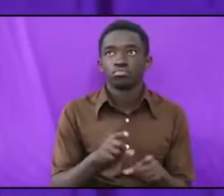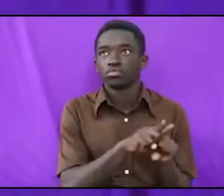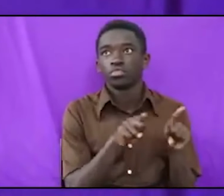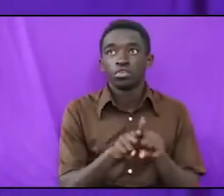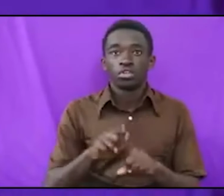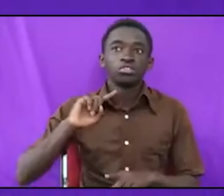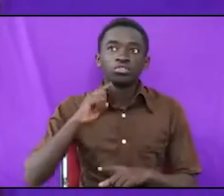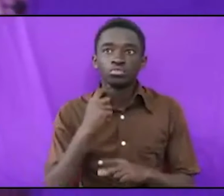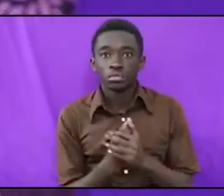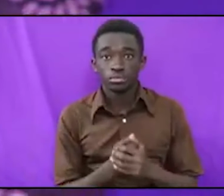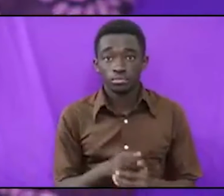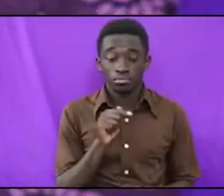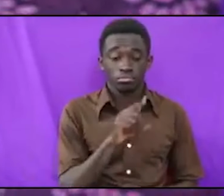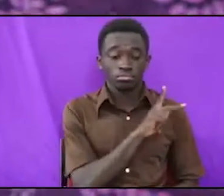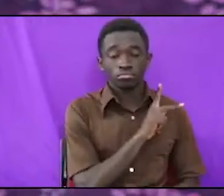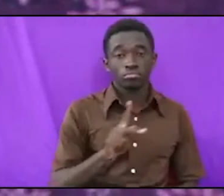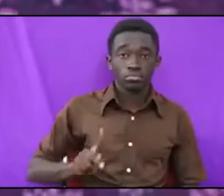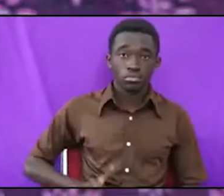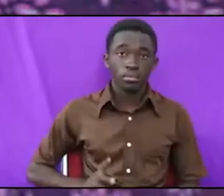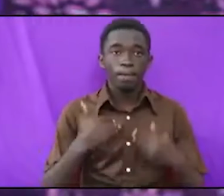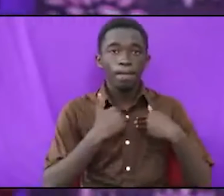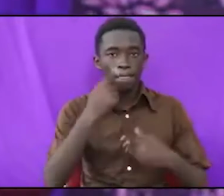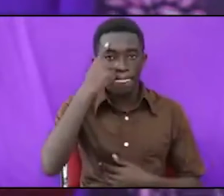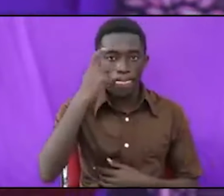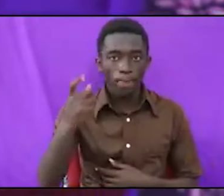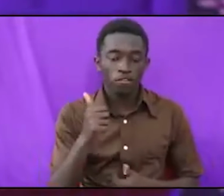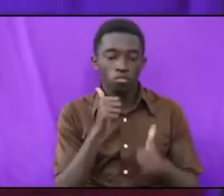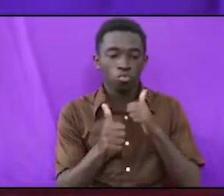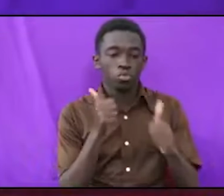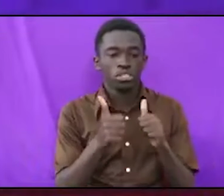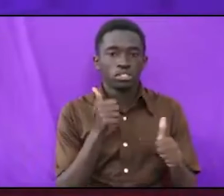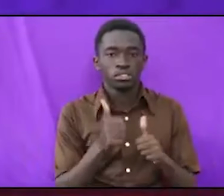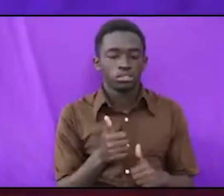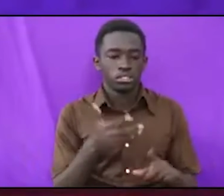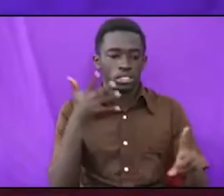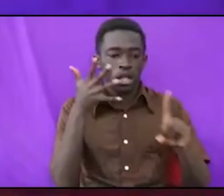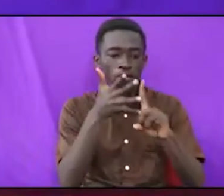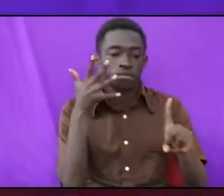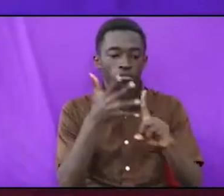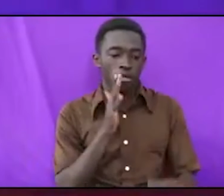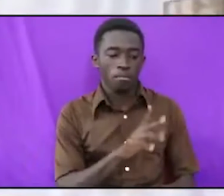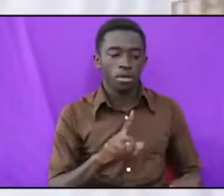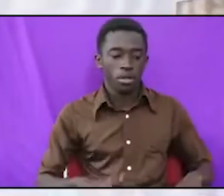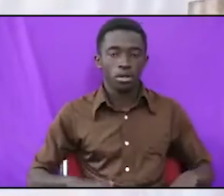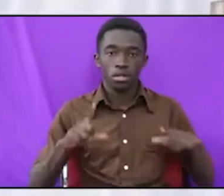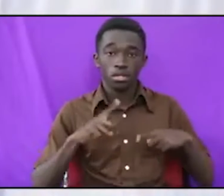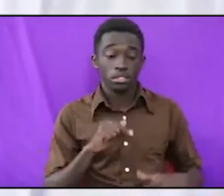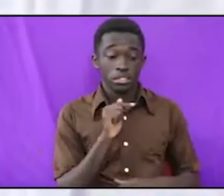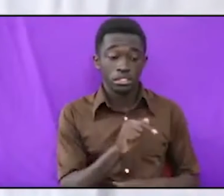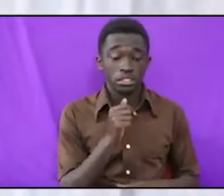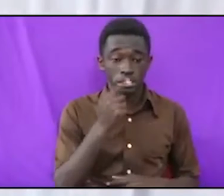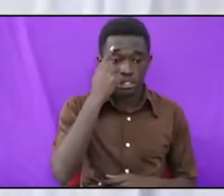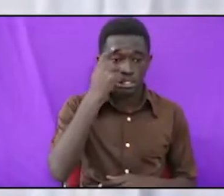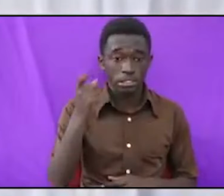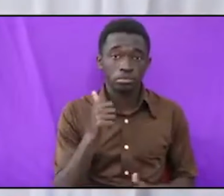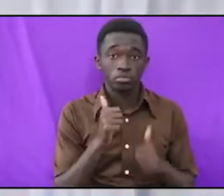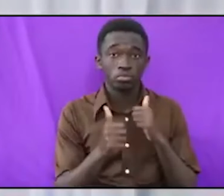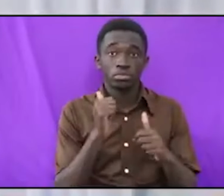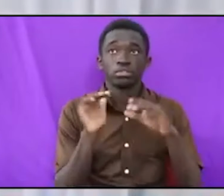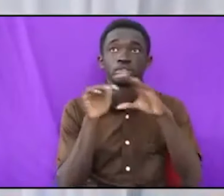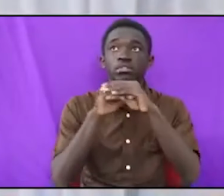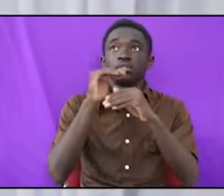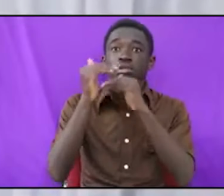The king has a dream that affects his own life. And he says he saw a very big tree that went up to heaven. And